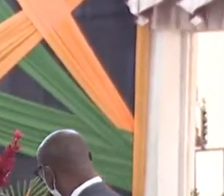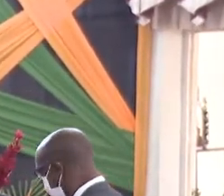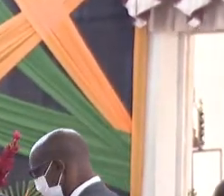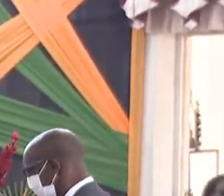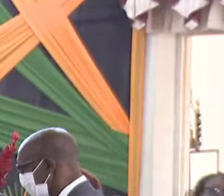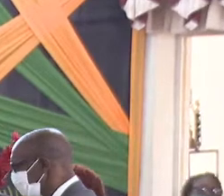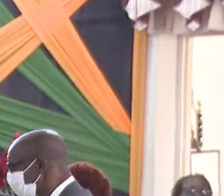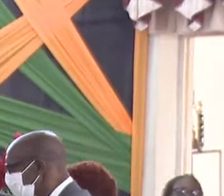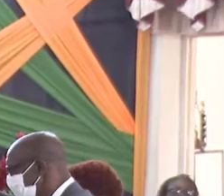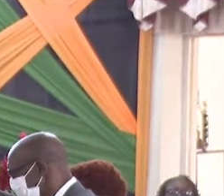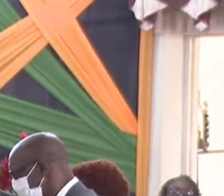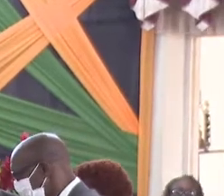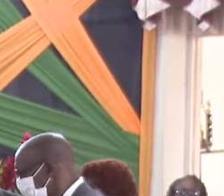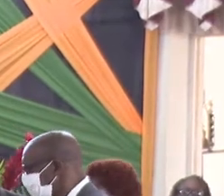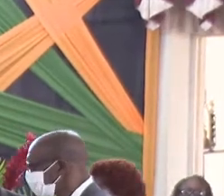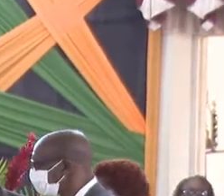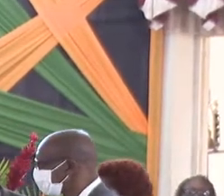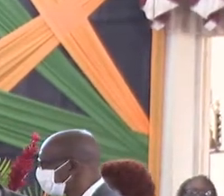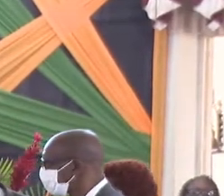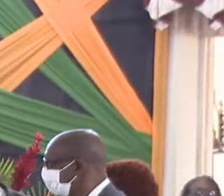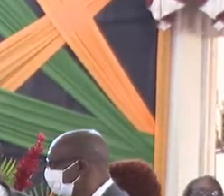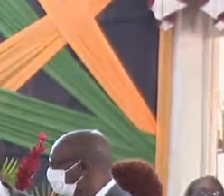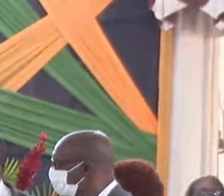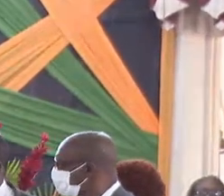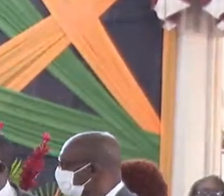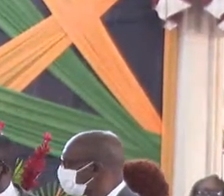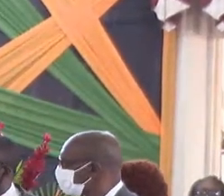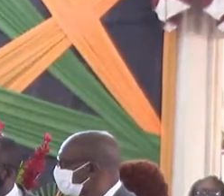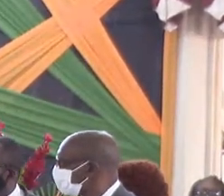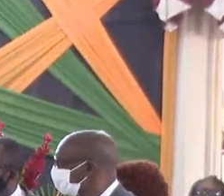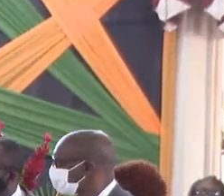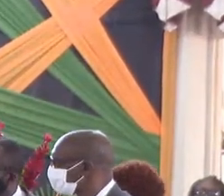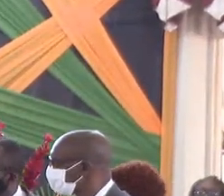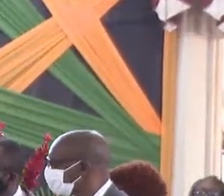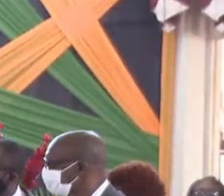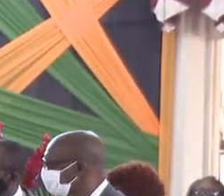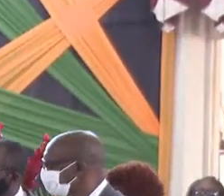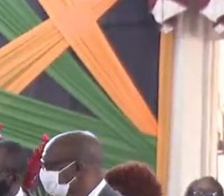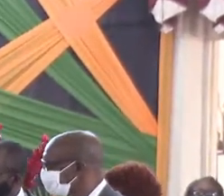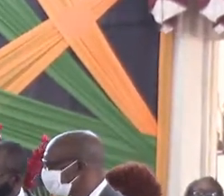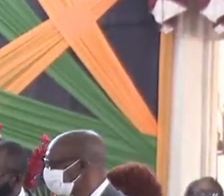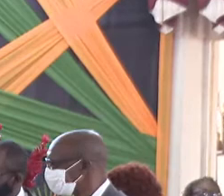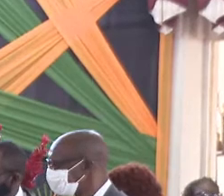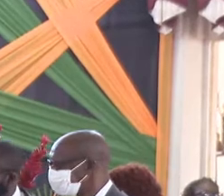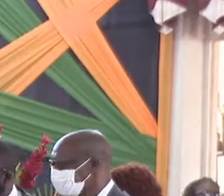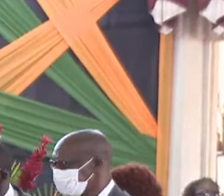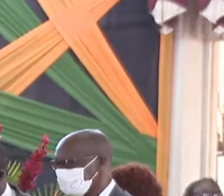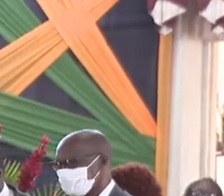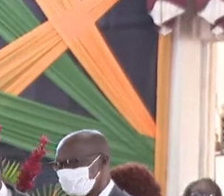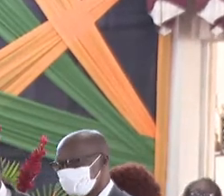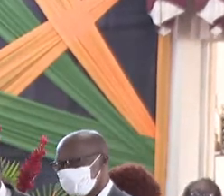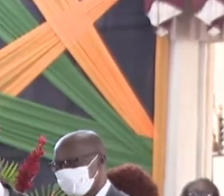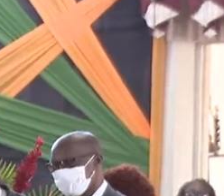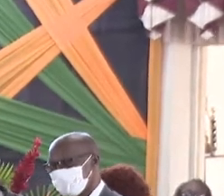Come on this side, Robert. Come on, right beside MP Fagan. Come on.